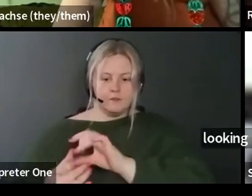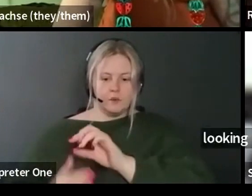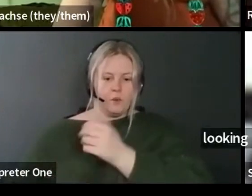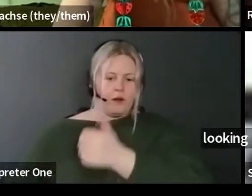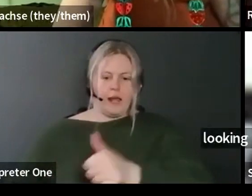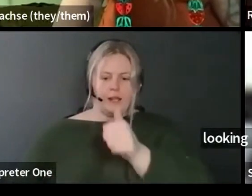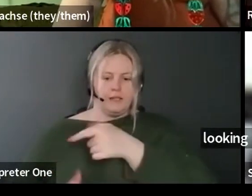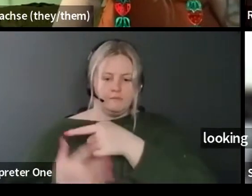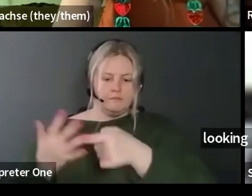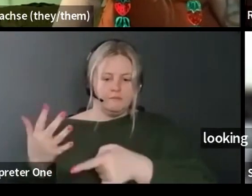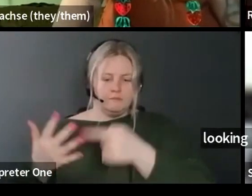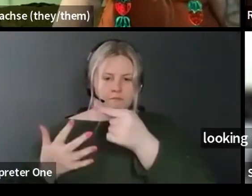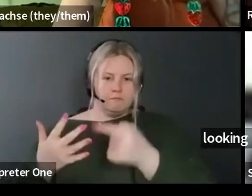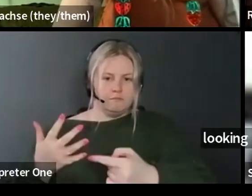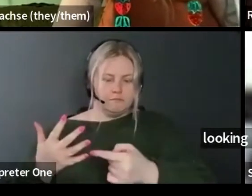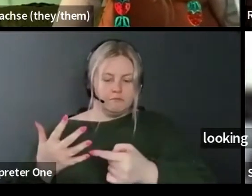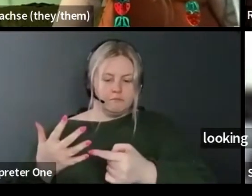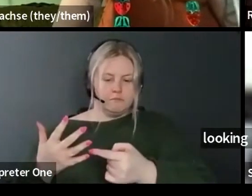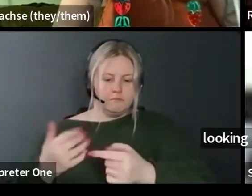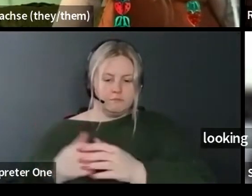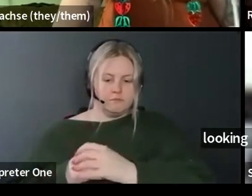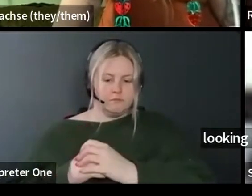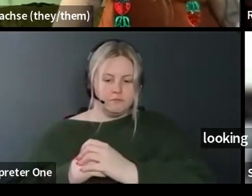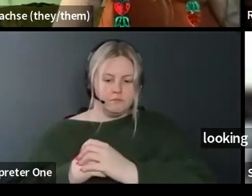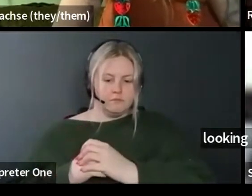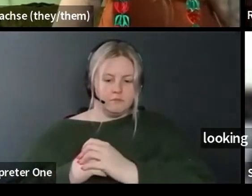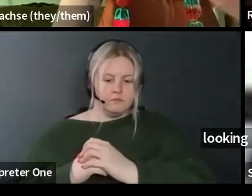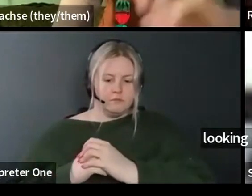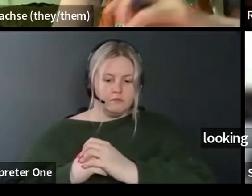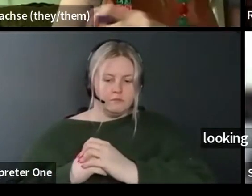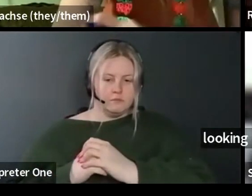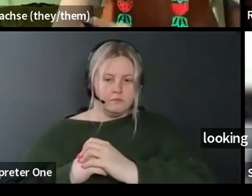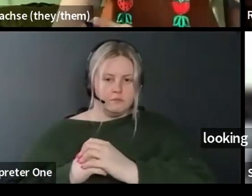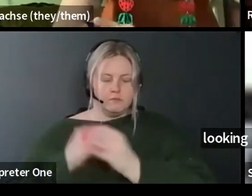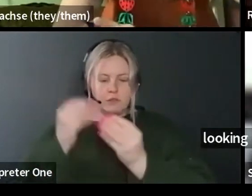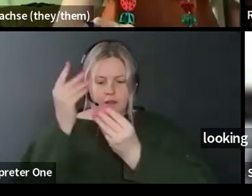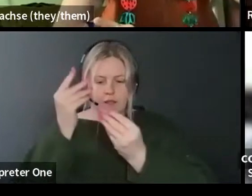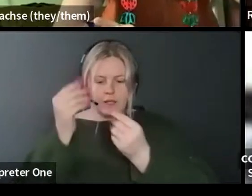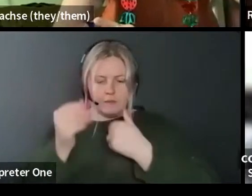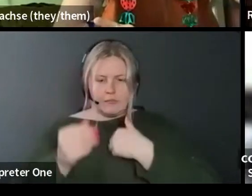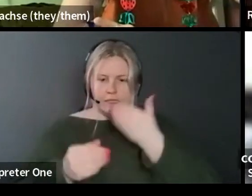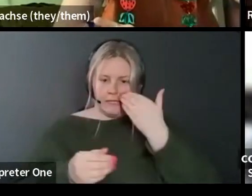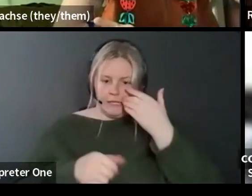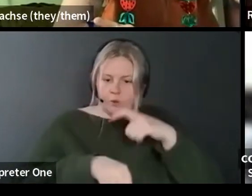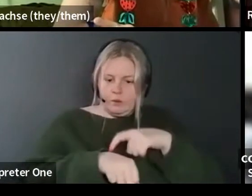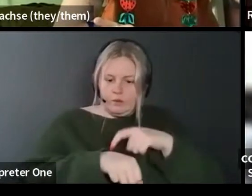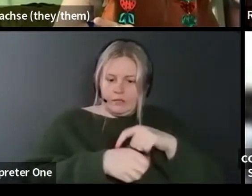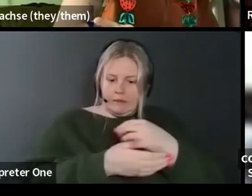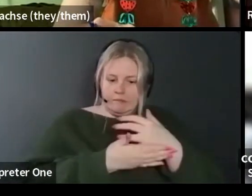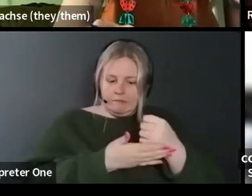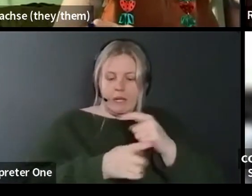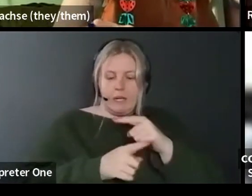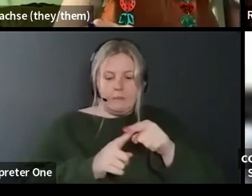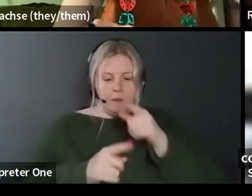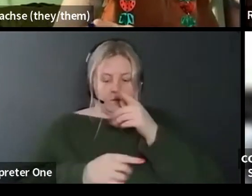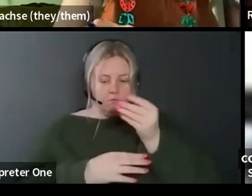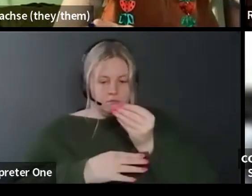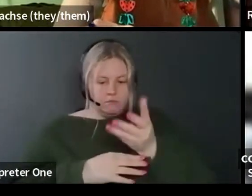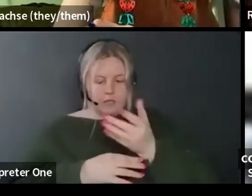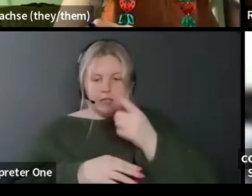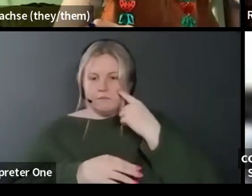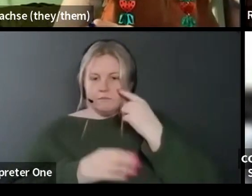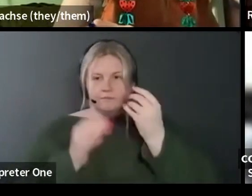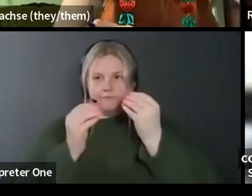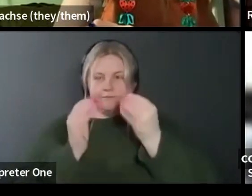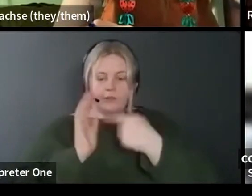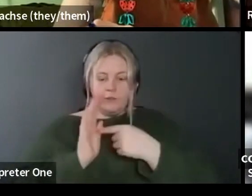those things. You think about, and I'll try to be quick because I'm sensitive to time, but I think about some long-term care